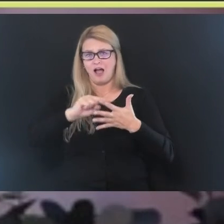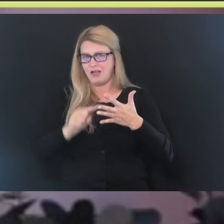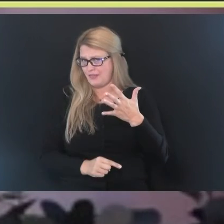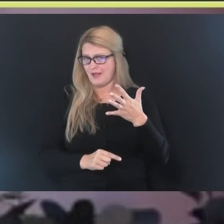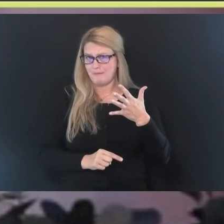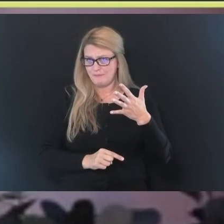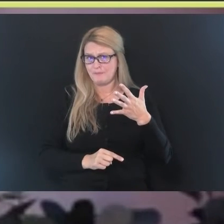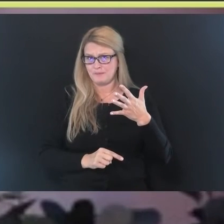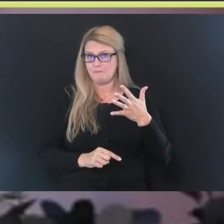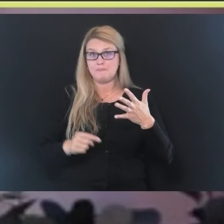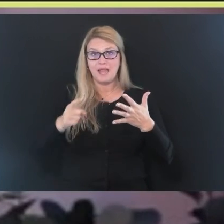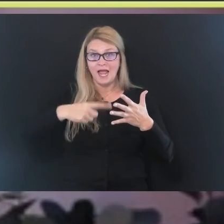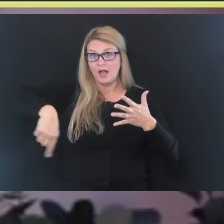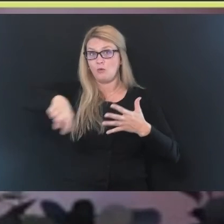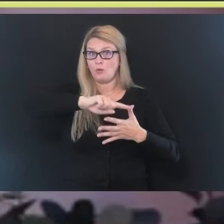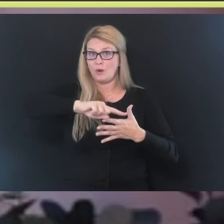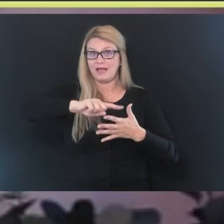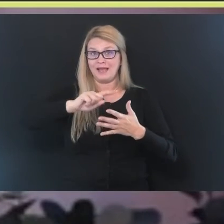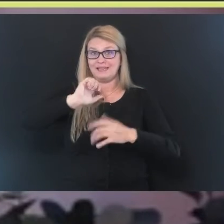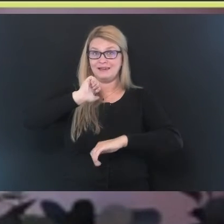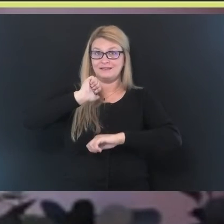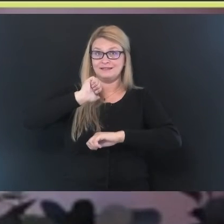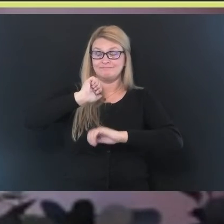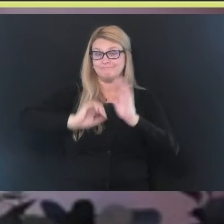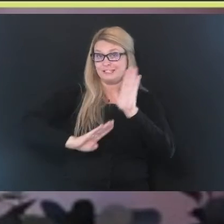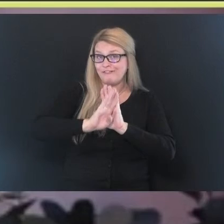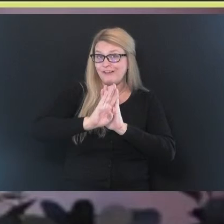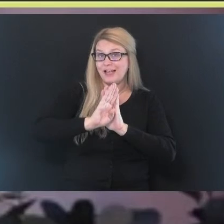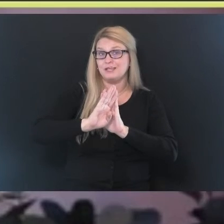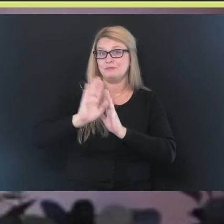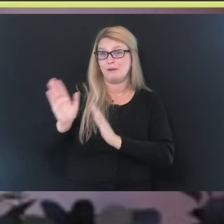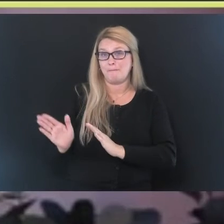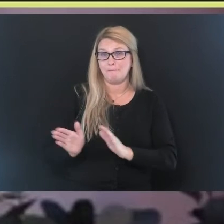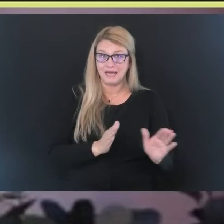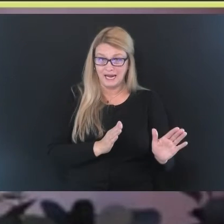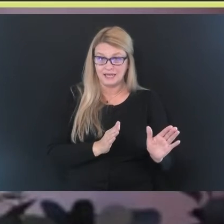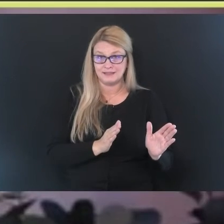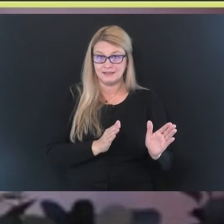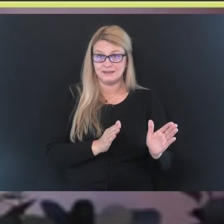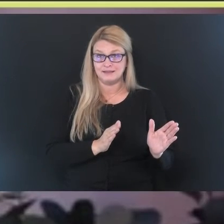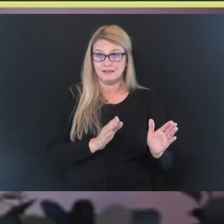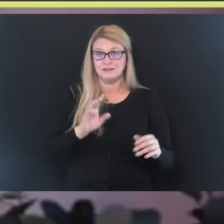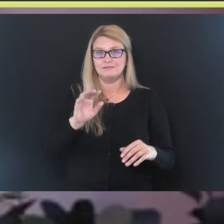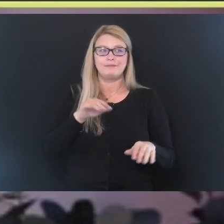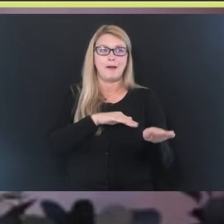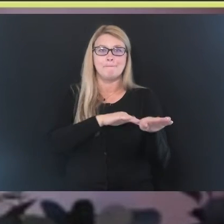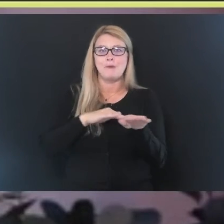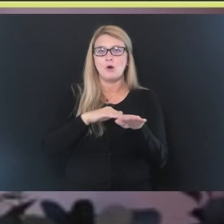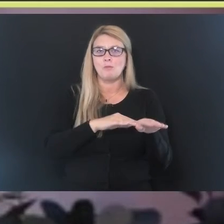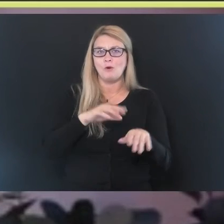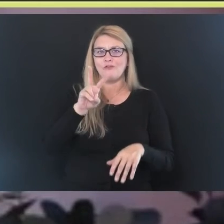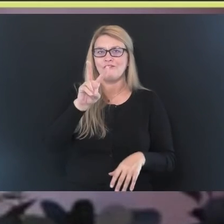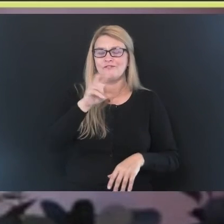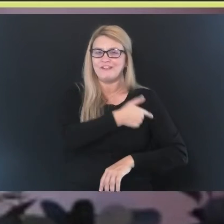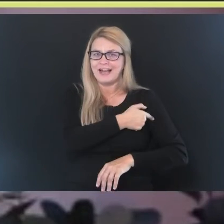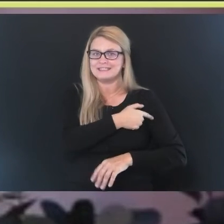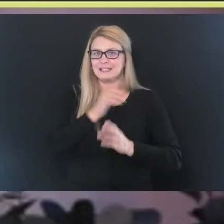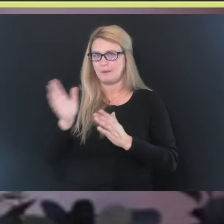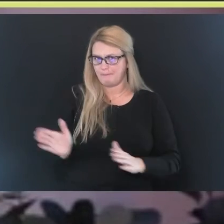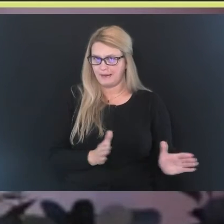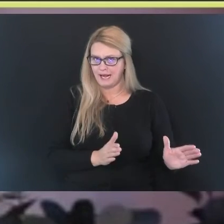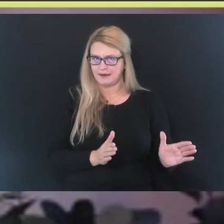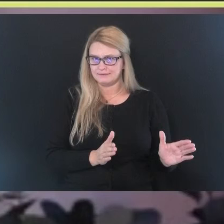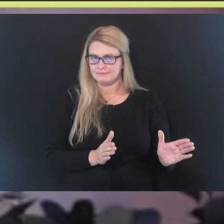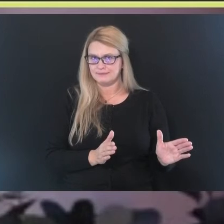we have done is we've developed a tentative mobile vaccine plan. We